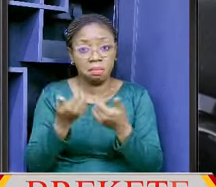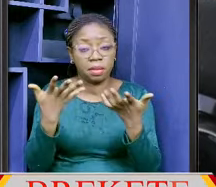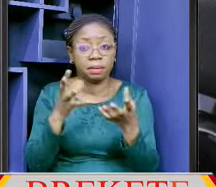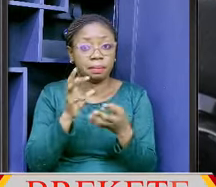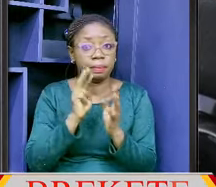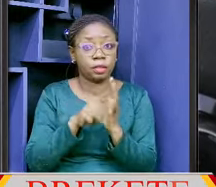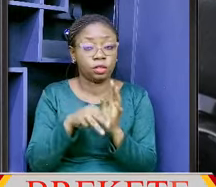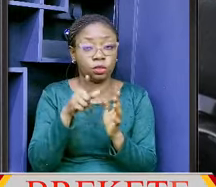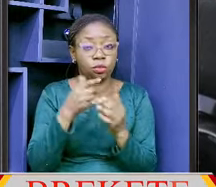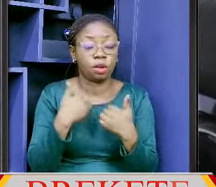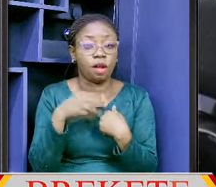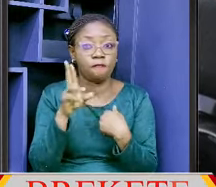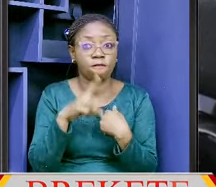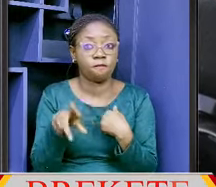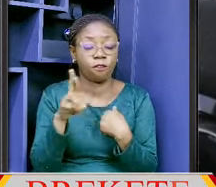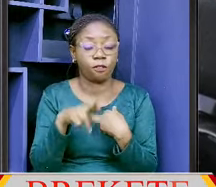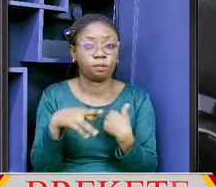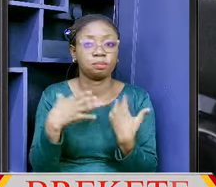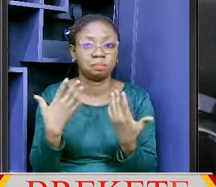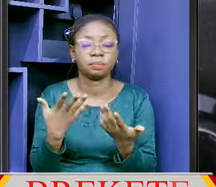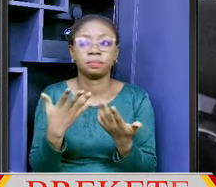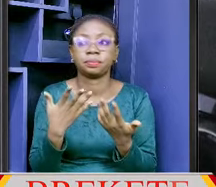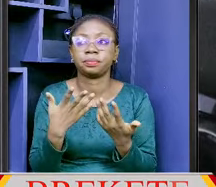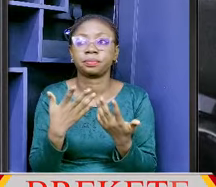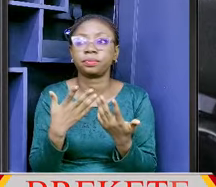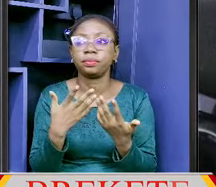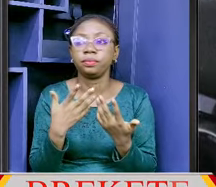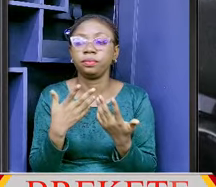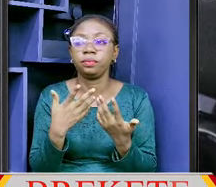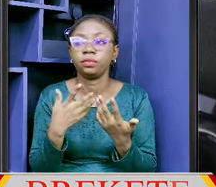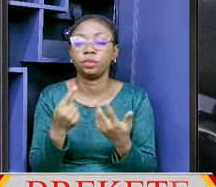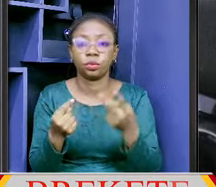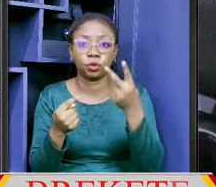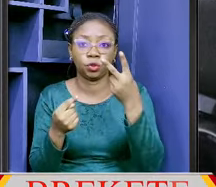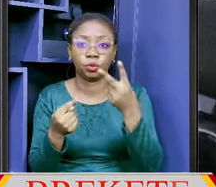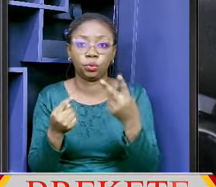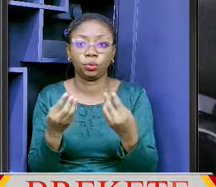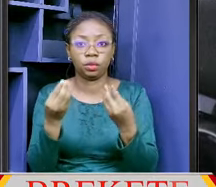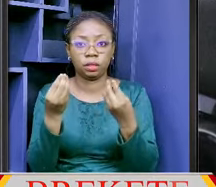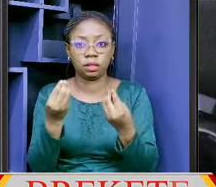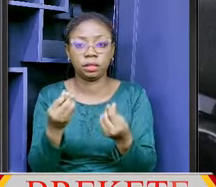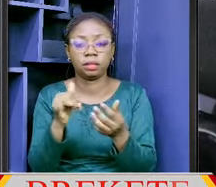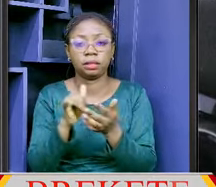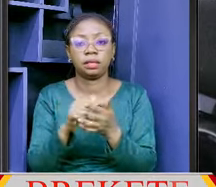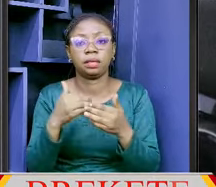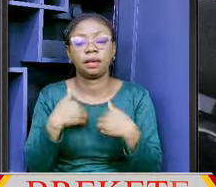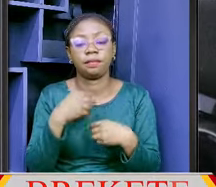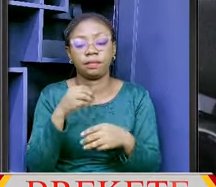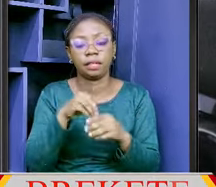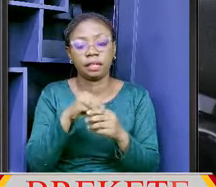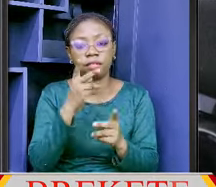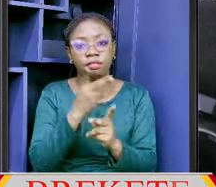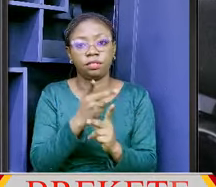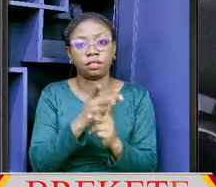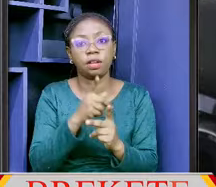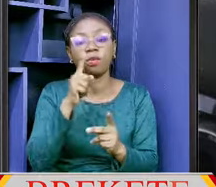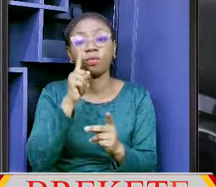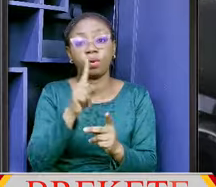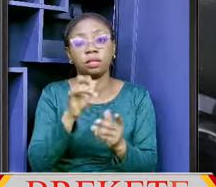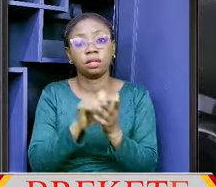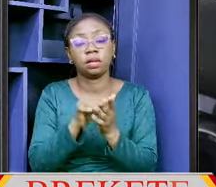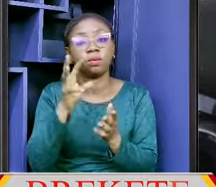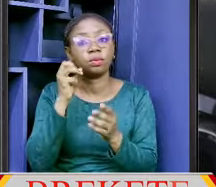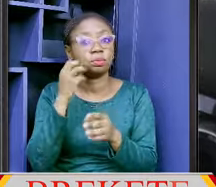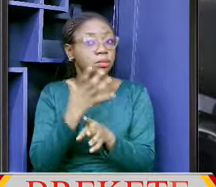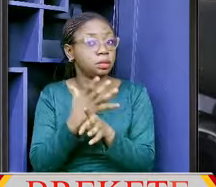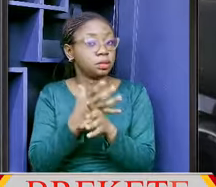Sir, sorry, I have finished about the sharing of land. Remain those two lands that are in reserve. One that he was pleading that they should